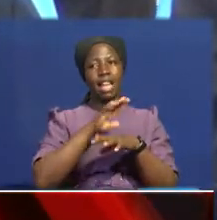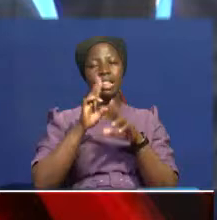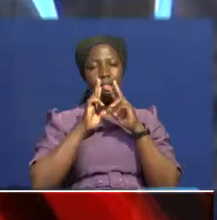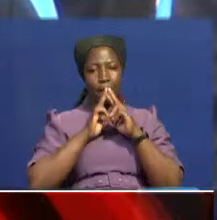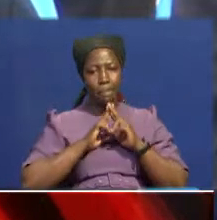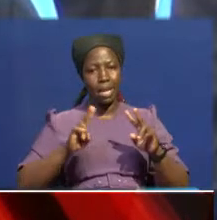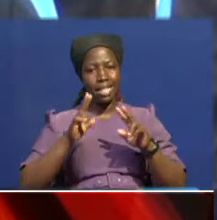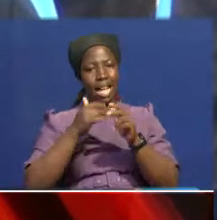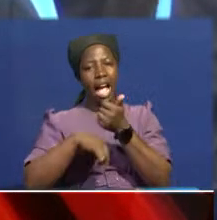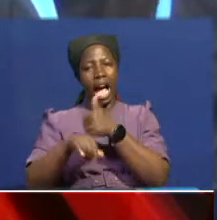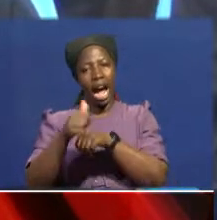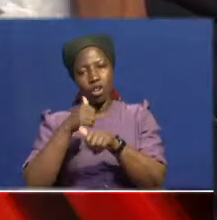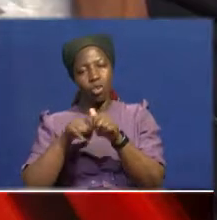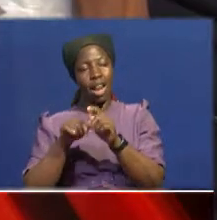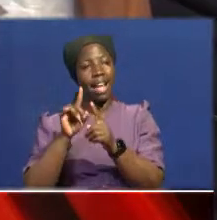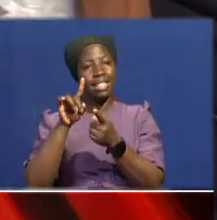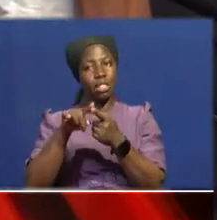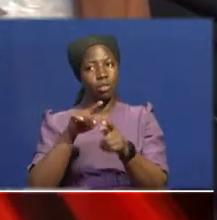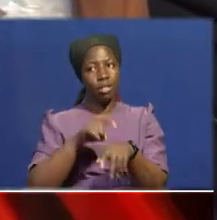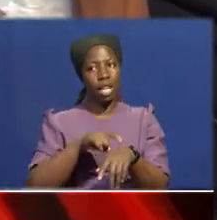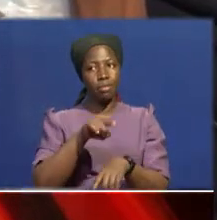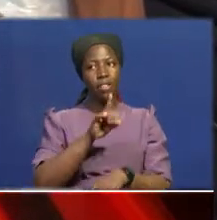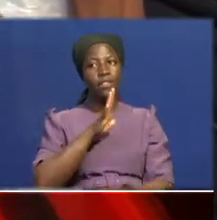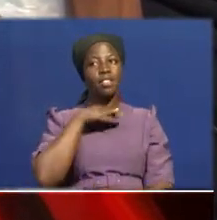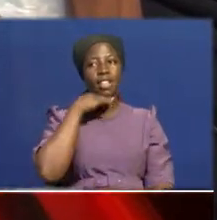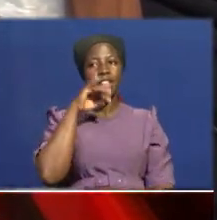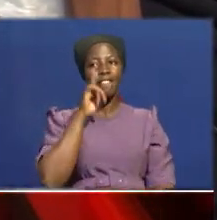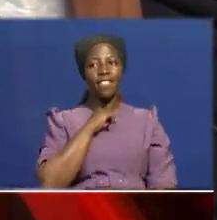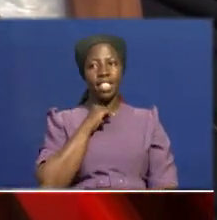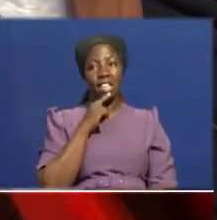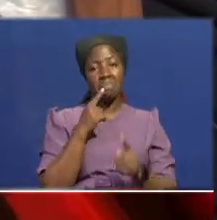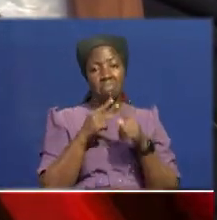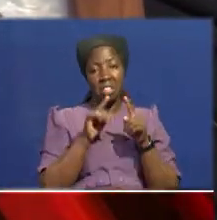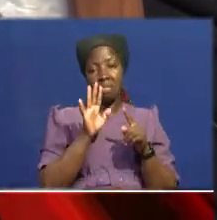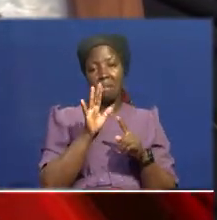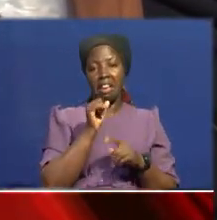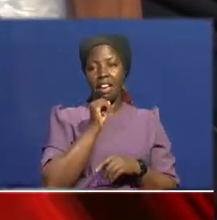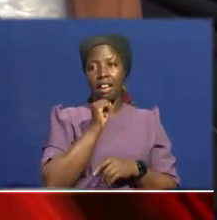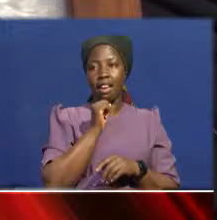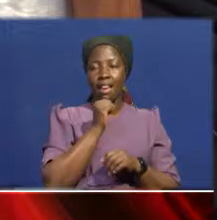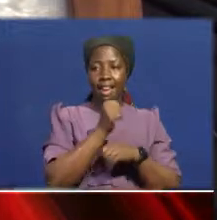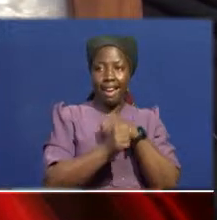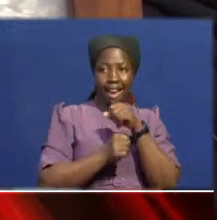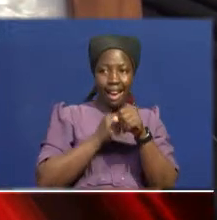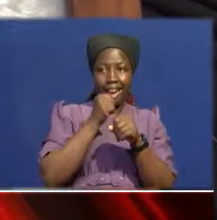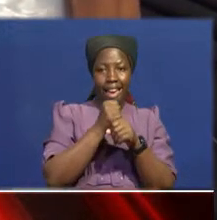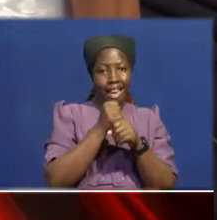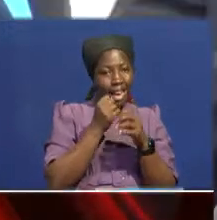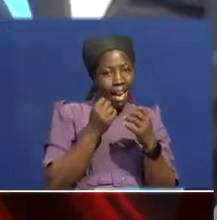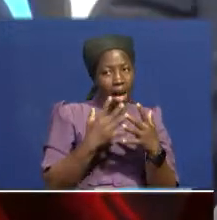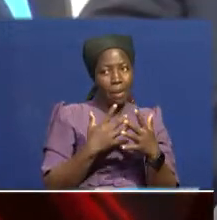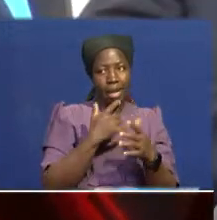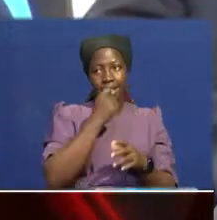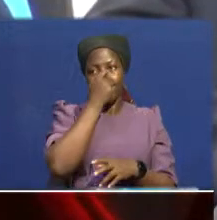mpaka wakati alipoaga. Ingawa miaka yake alikuwa miaka